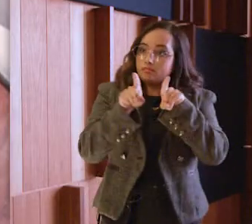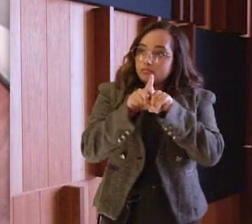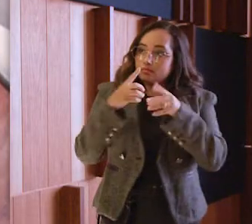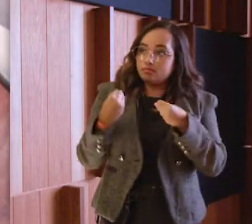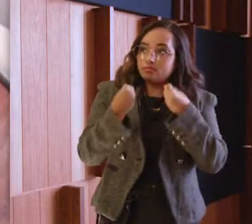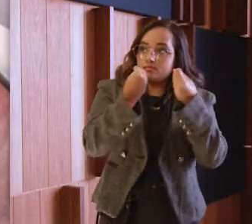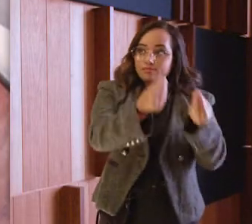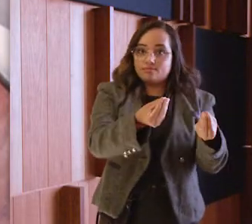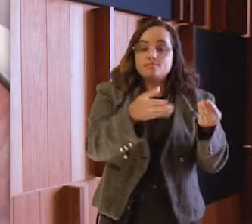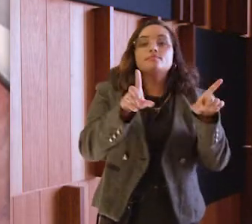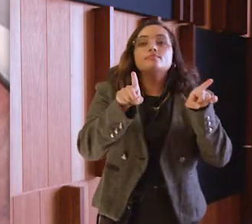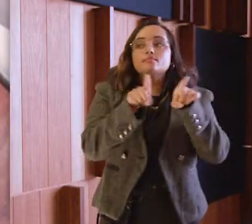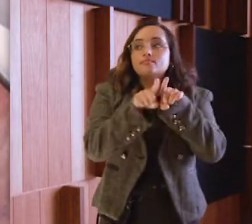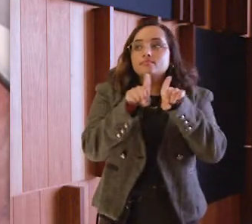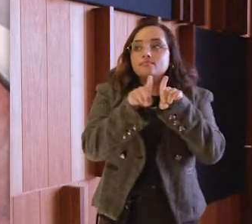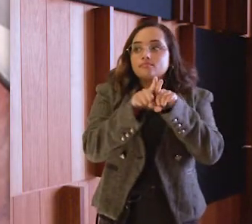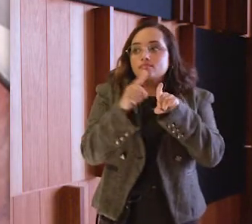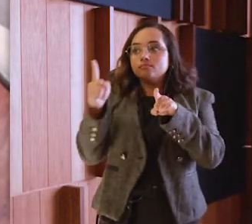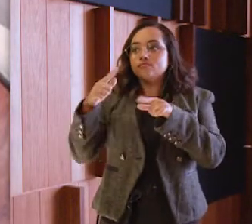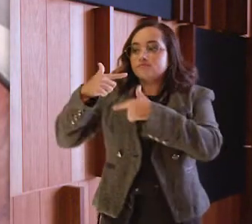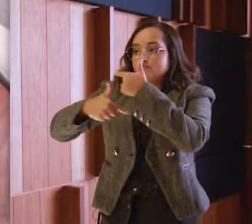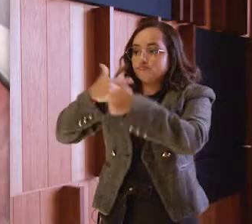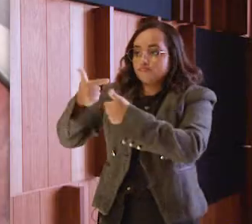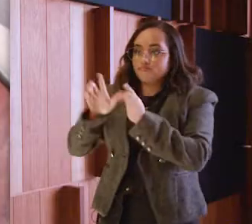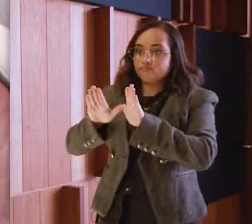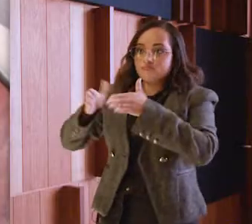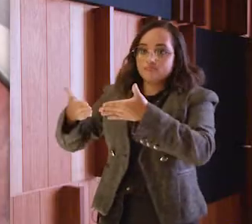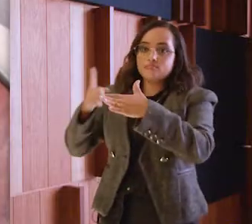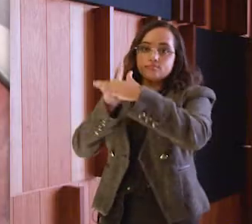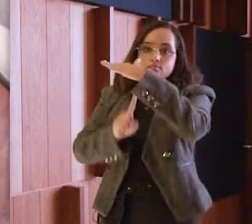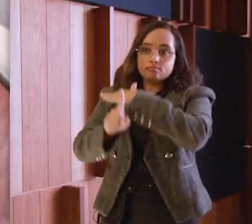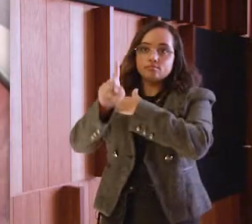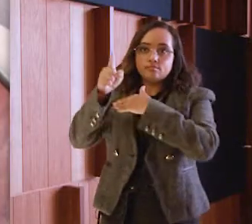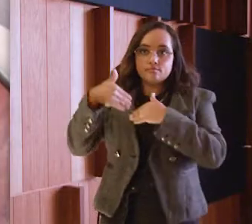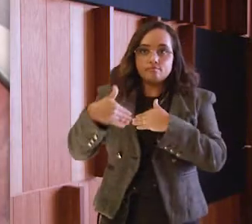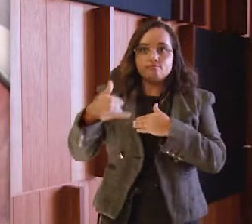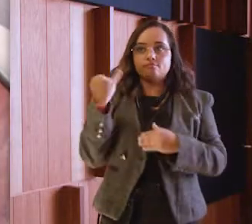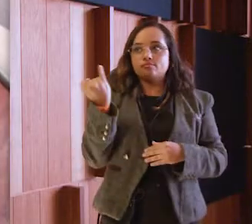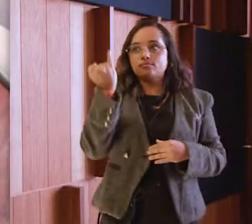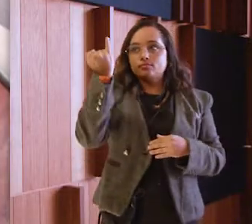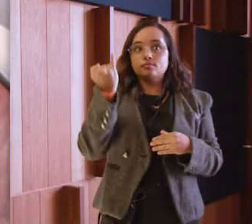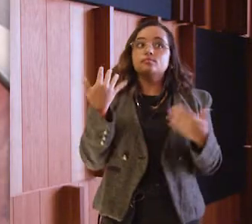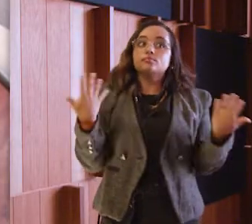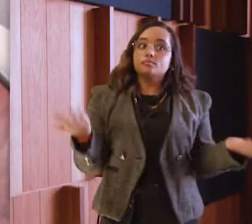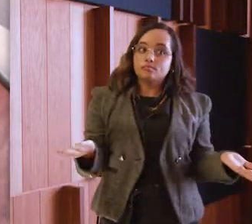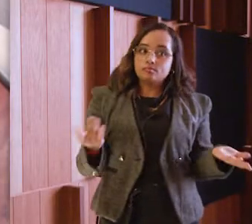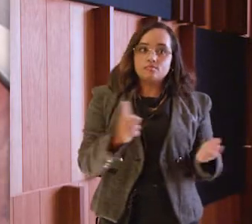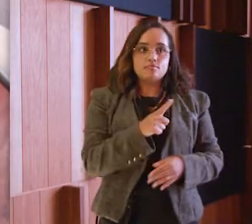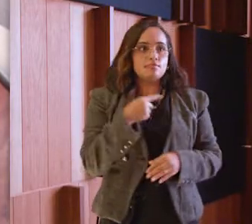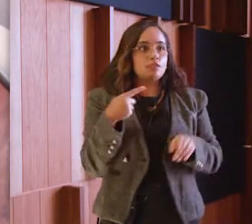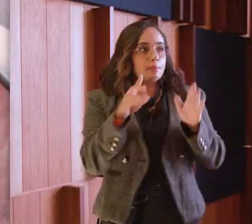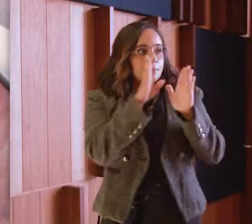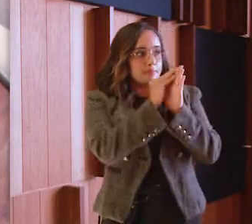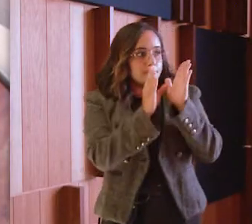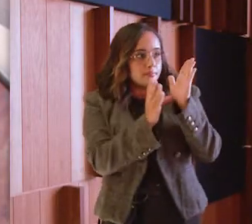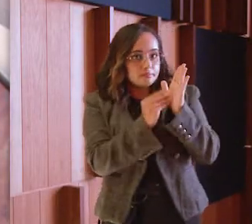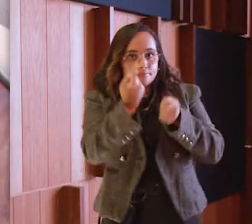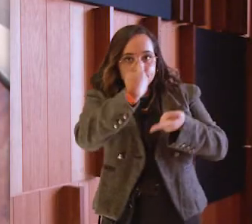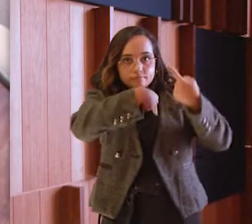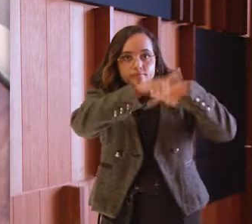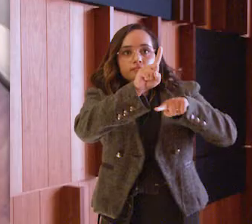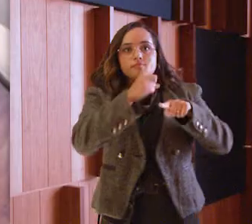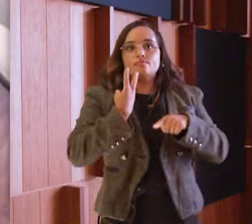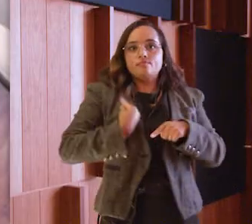their clients. At the same time, the transformation agenda is live and well, and is at the same time